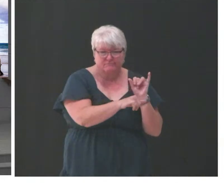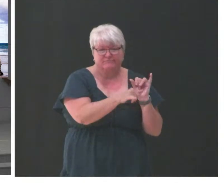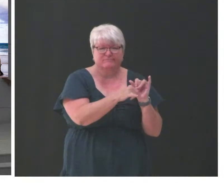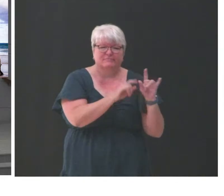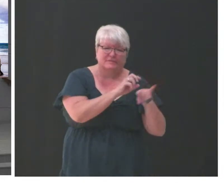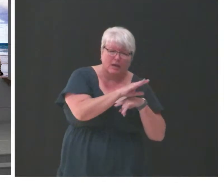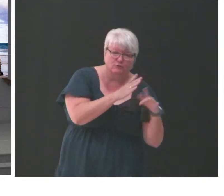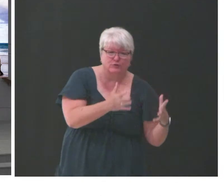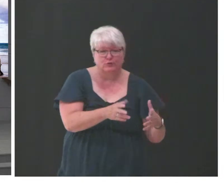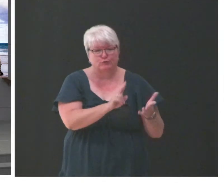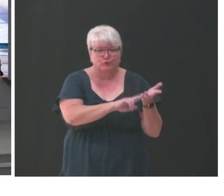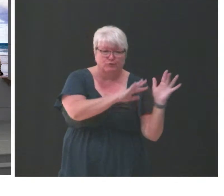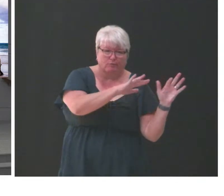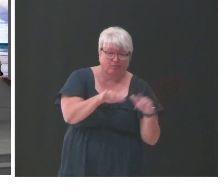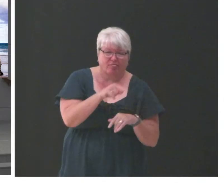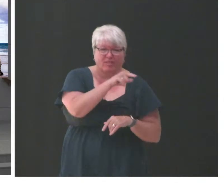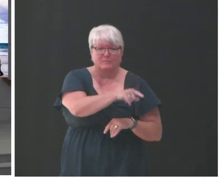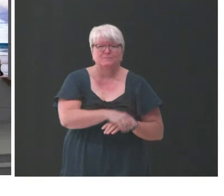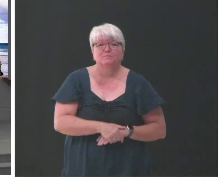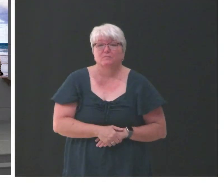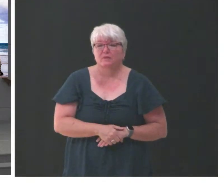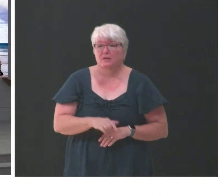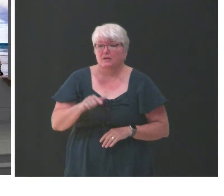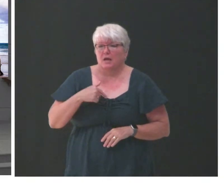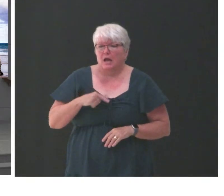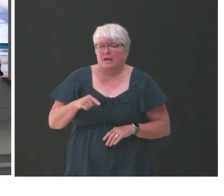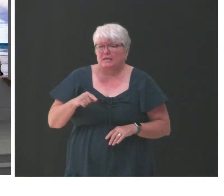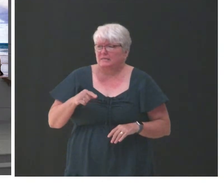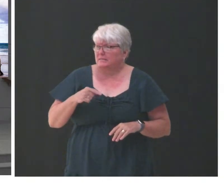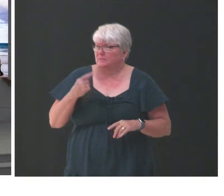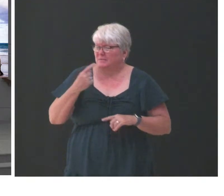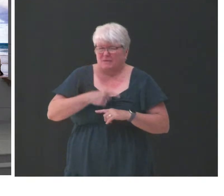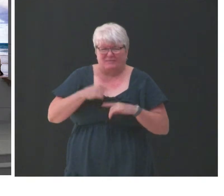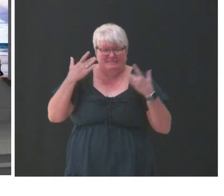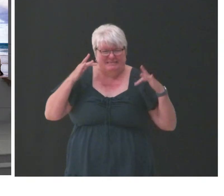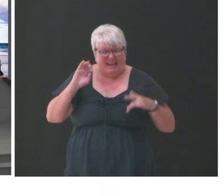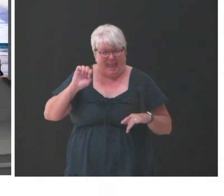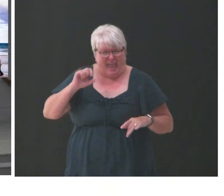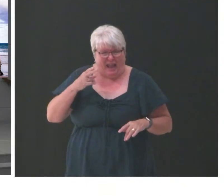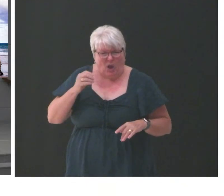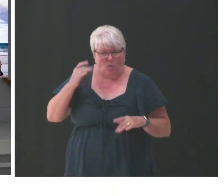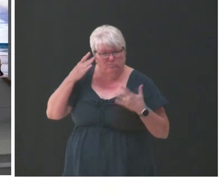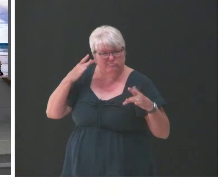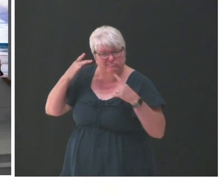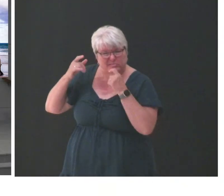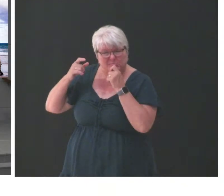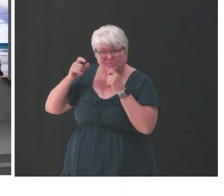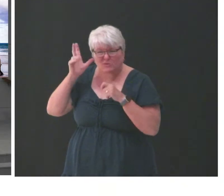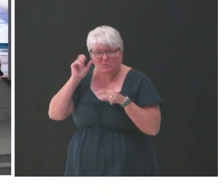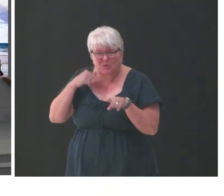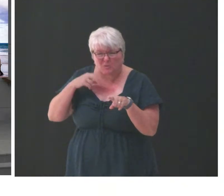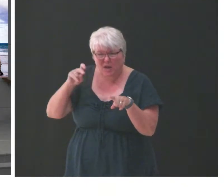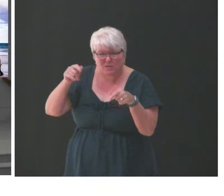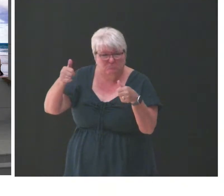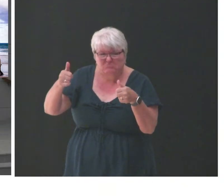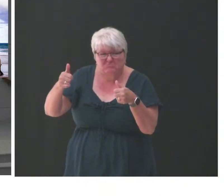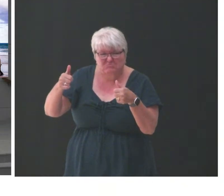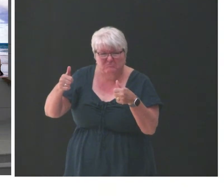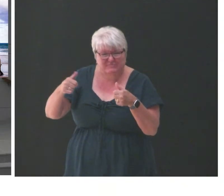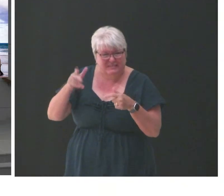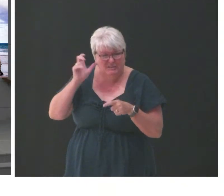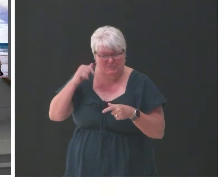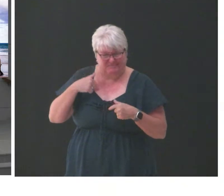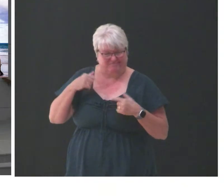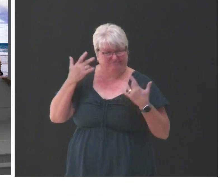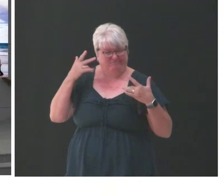excited about that. Sounds like an echo, Dalen. I can't tell if it's an echo or if it's just not coming from this speaker. Can y'all hear me okay? Okay. If y'all can hear me,